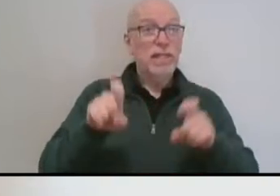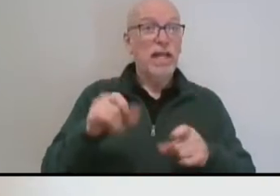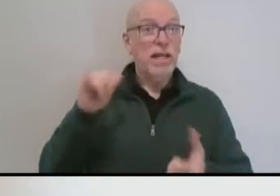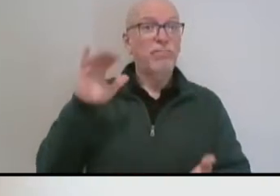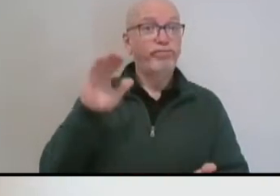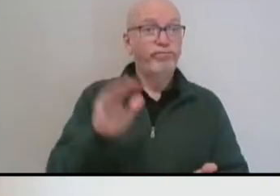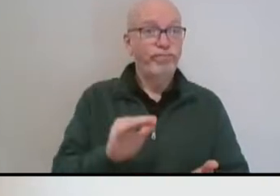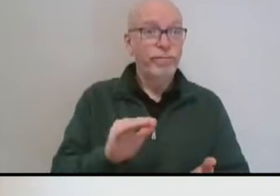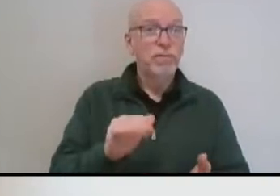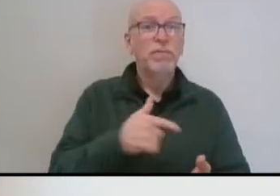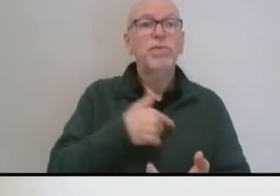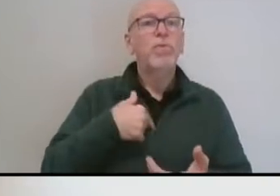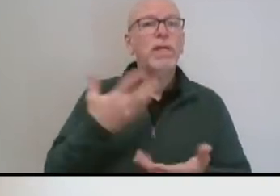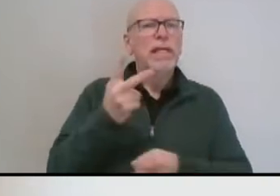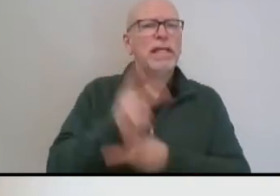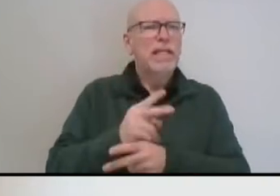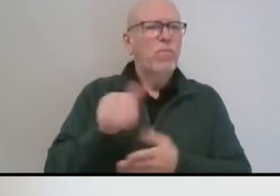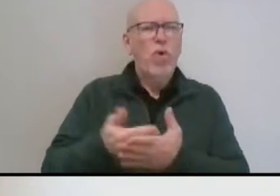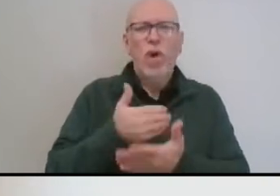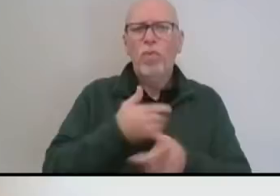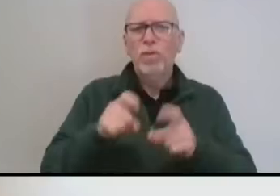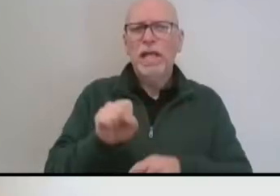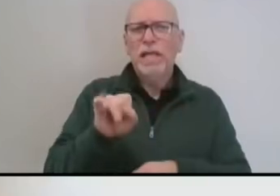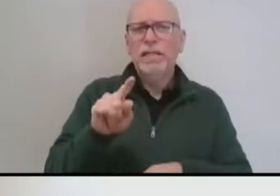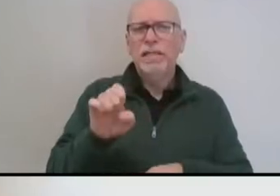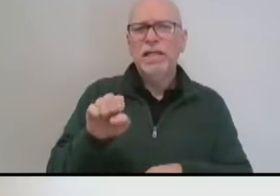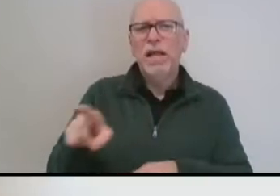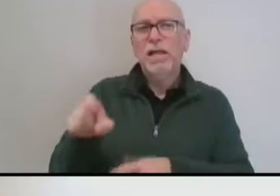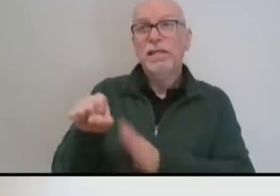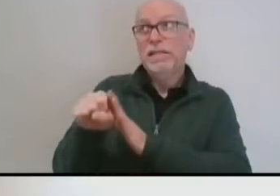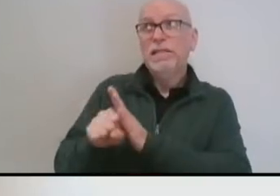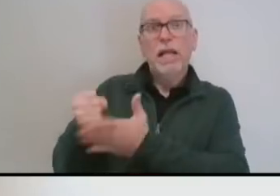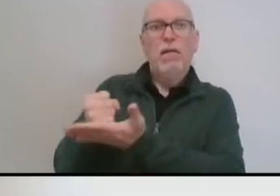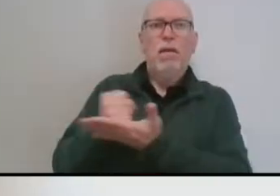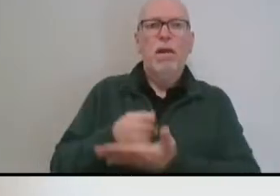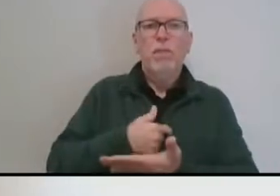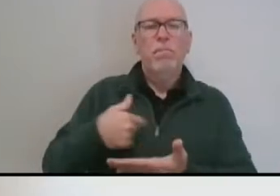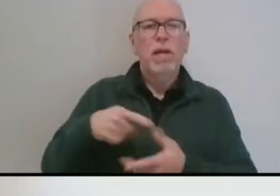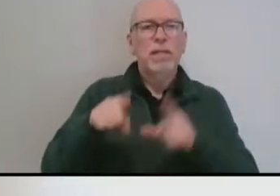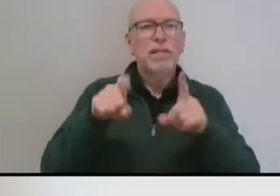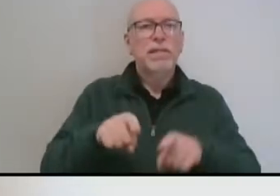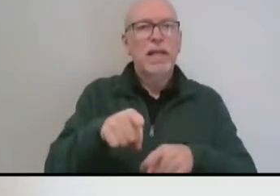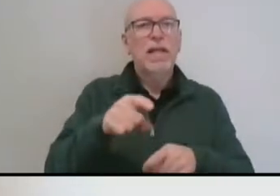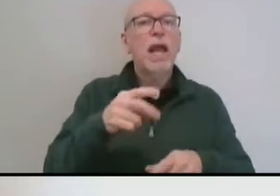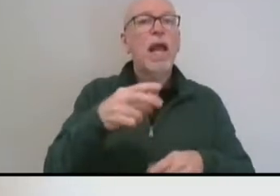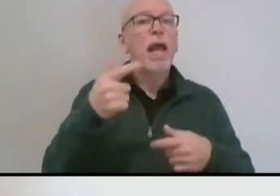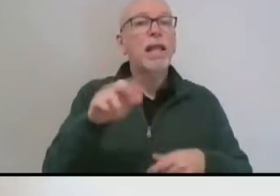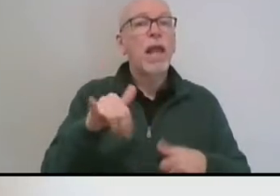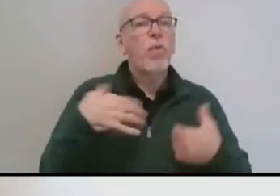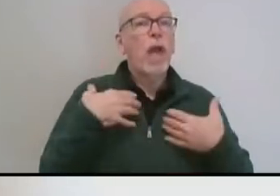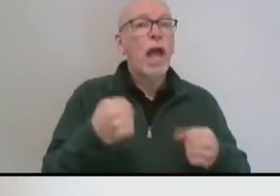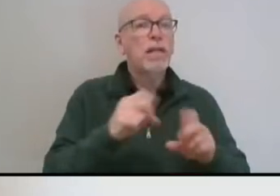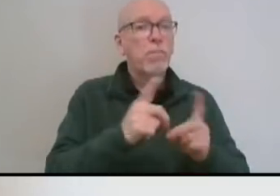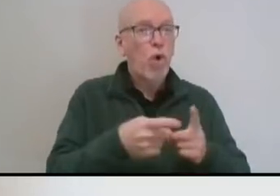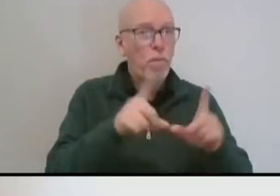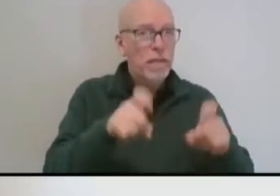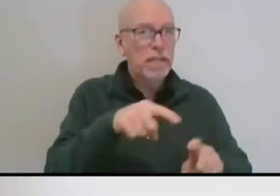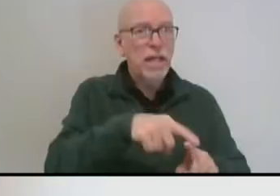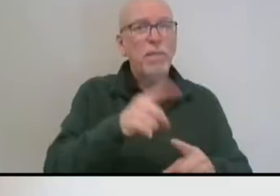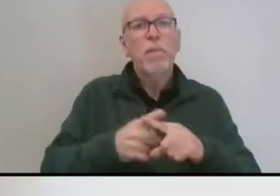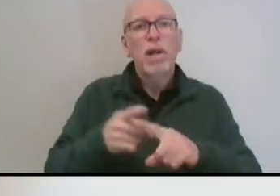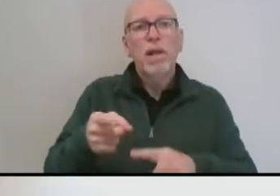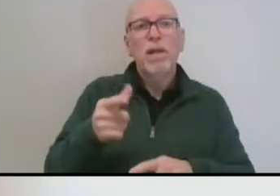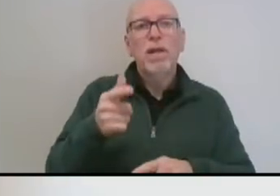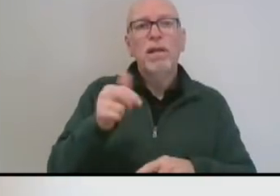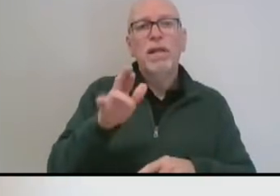We've maintained all of our testing sites. So the state has helped us do testing at the Gary Health Department, as well as Gary